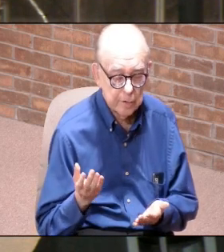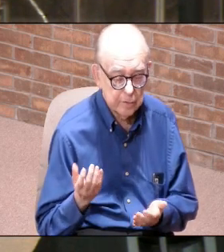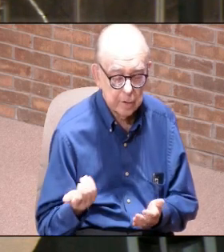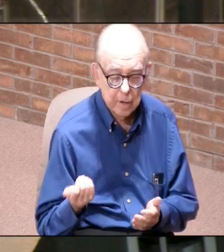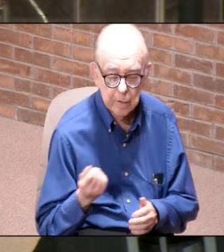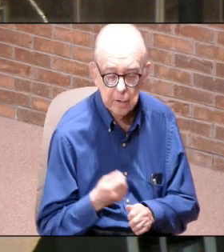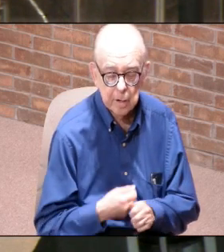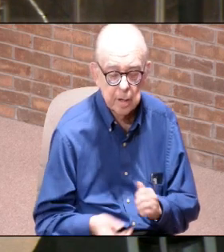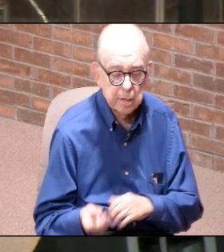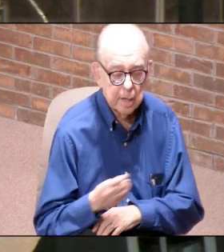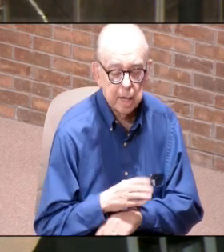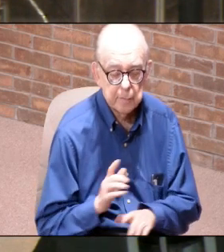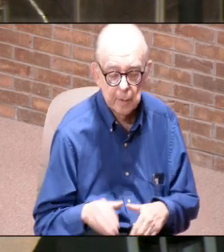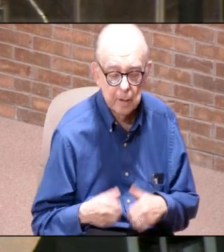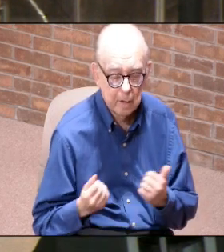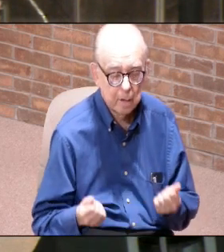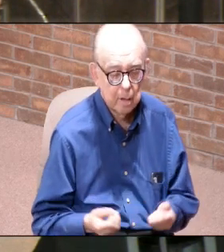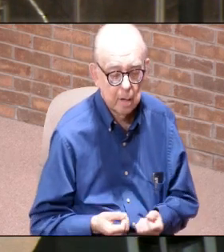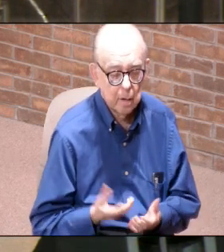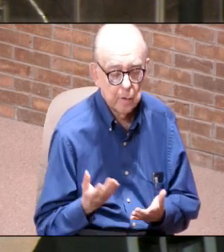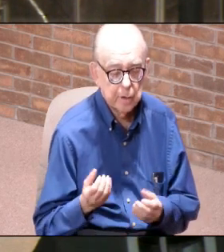life. I've wasted too many already.